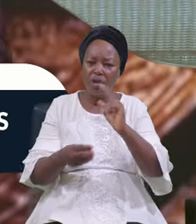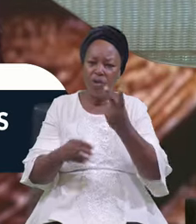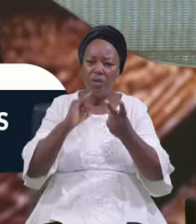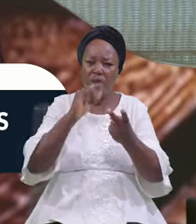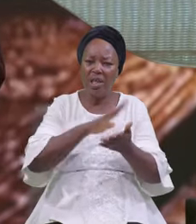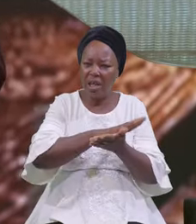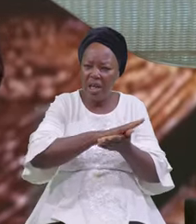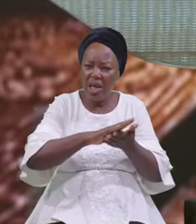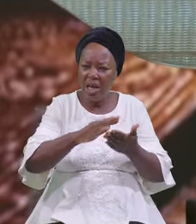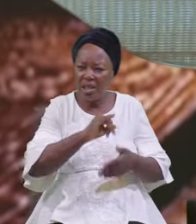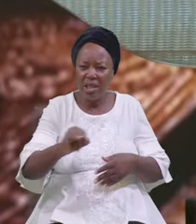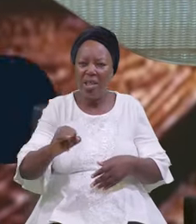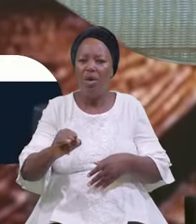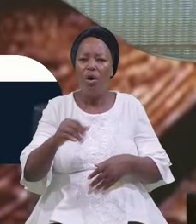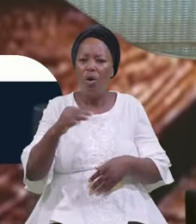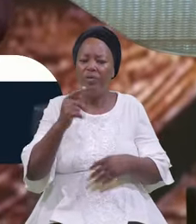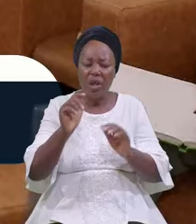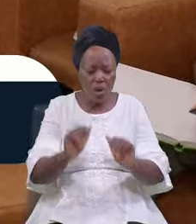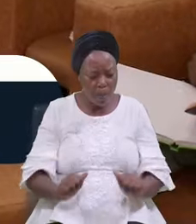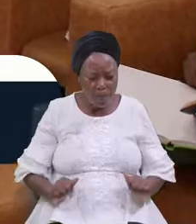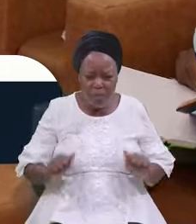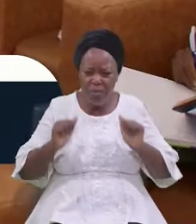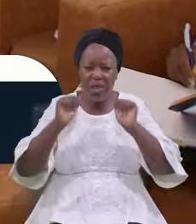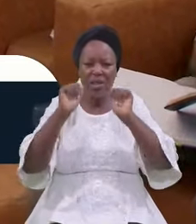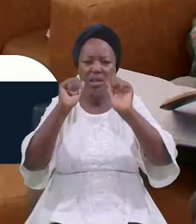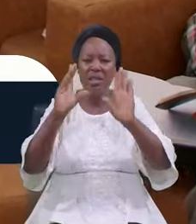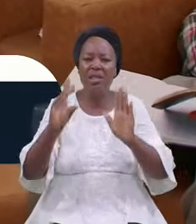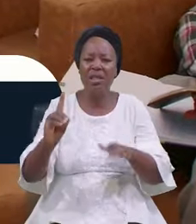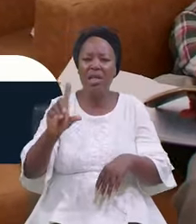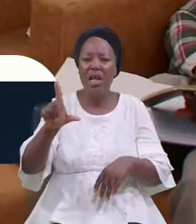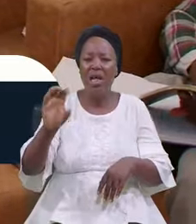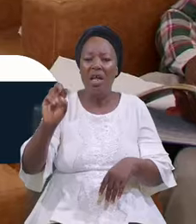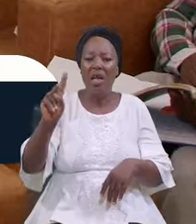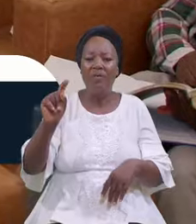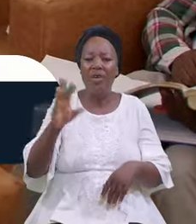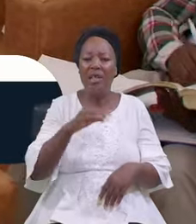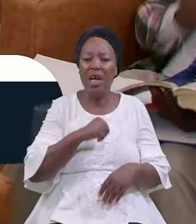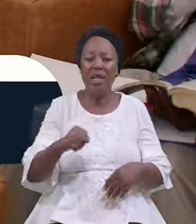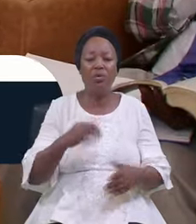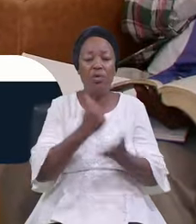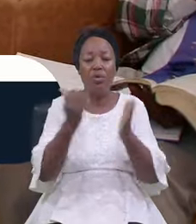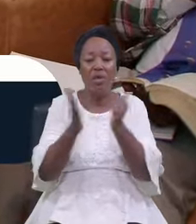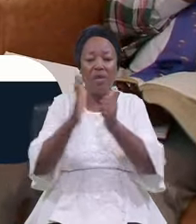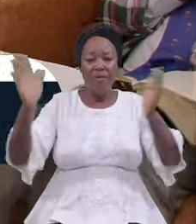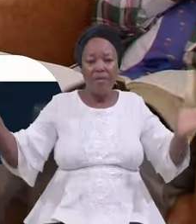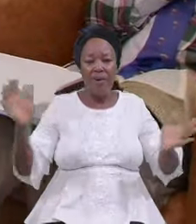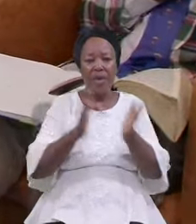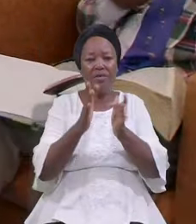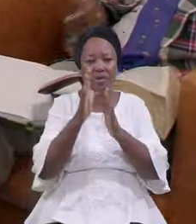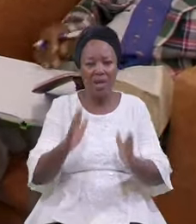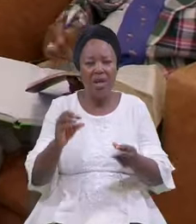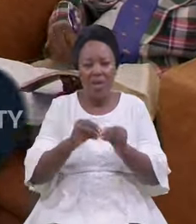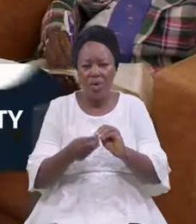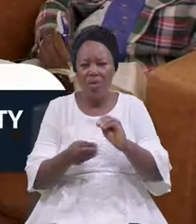cleansing of committed Levites and crucified Christians. Number three, our